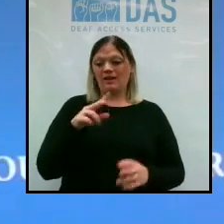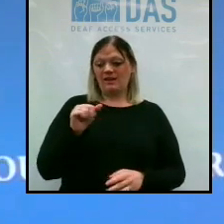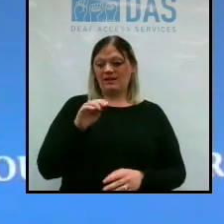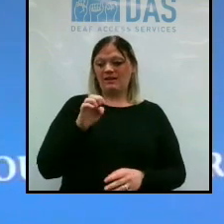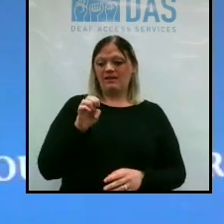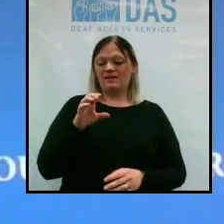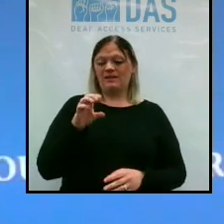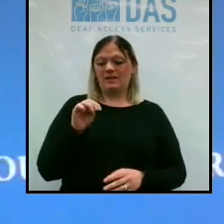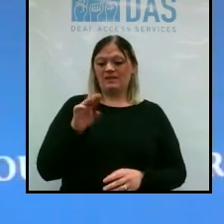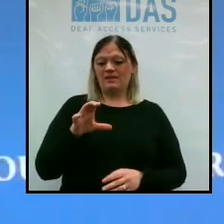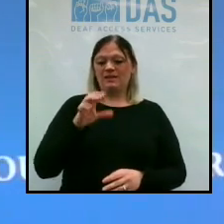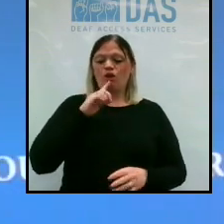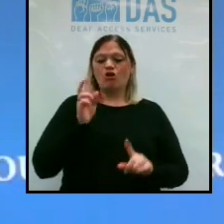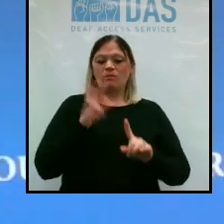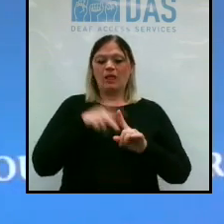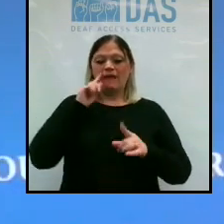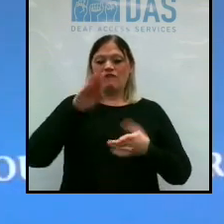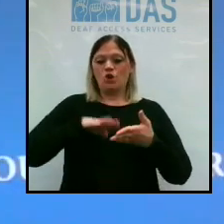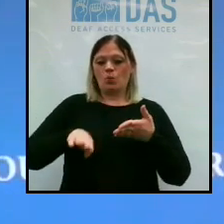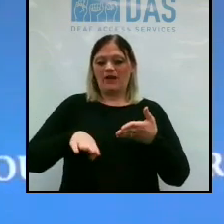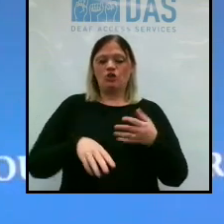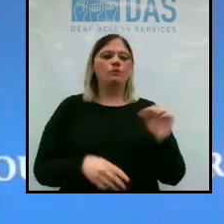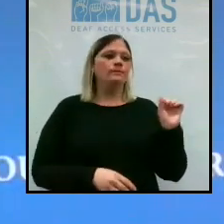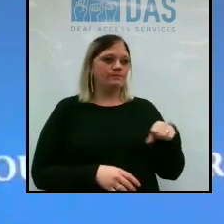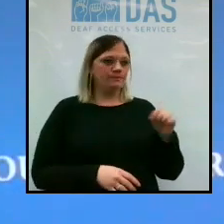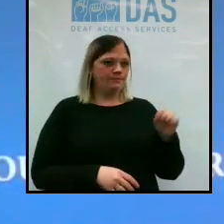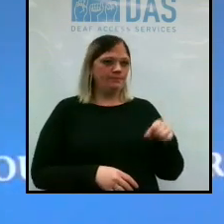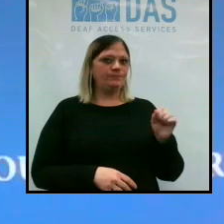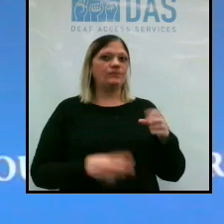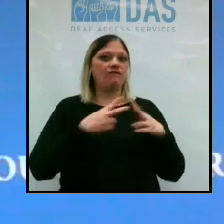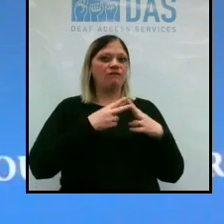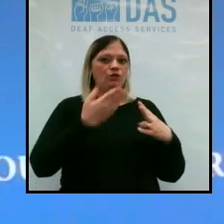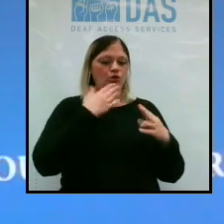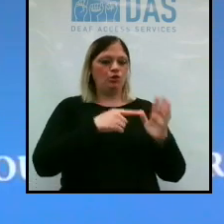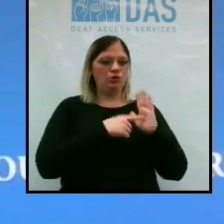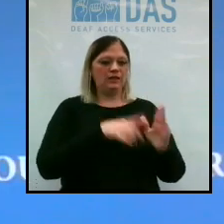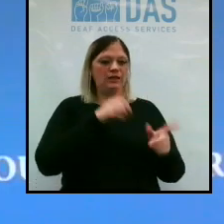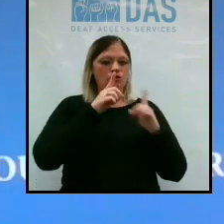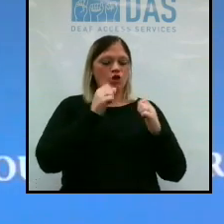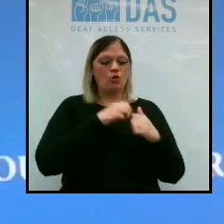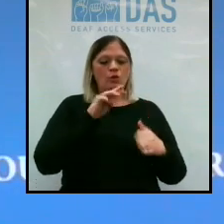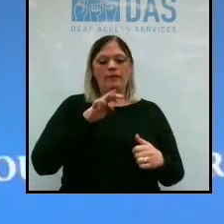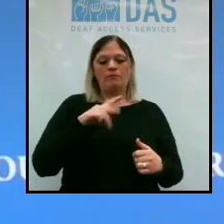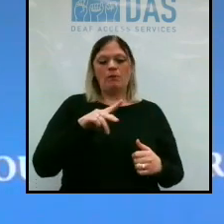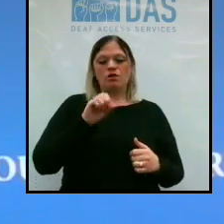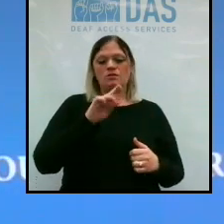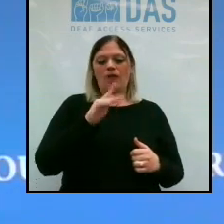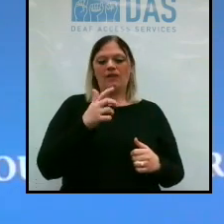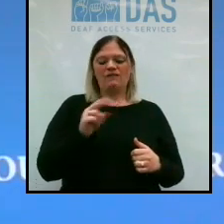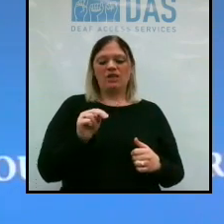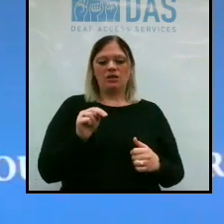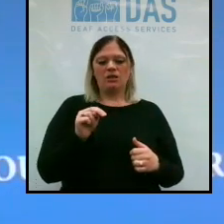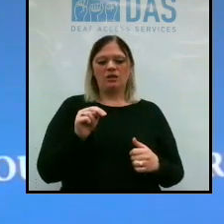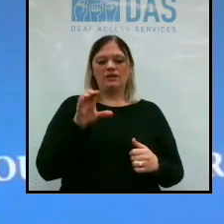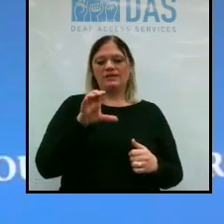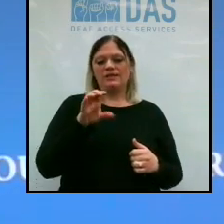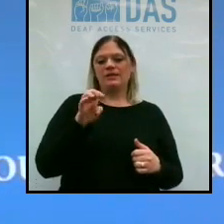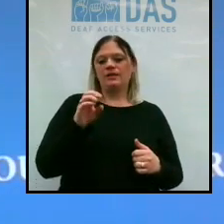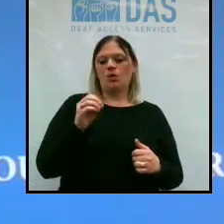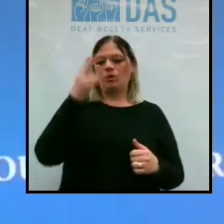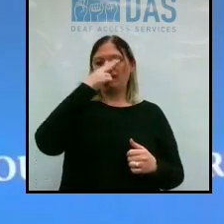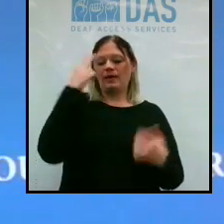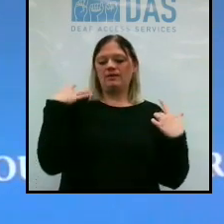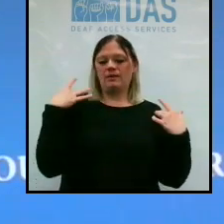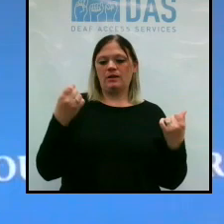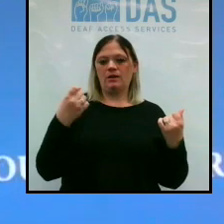applying for that waiver too now. Yes, that's a very good sign. I talked to Mark Sullivan, the CEO of Catholic Health earlier today. Actually,